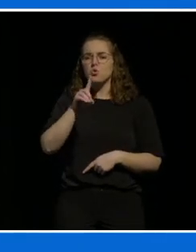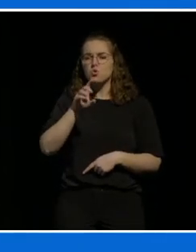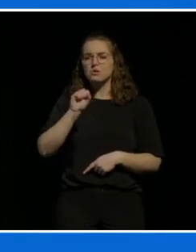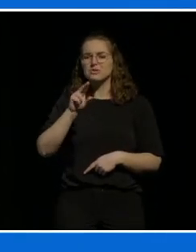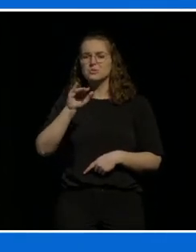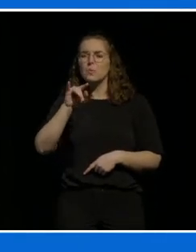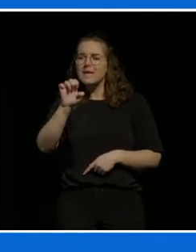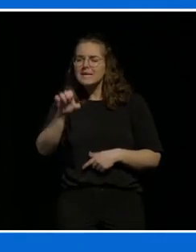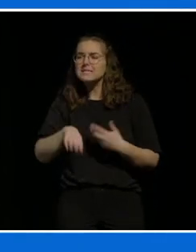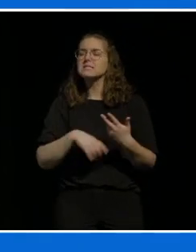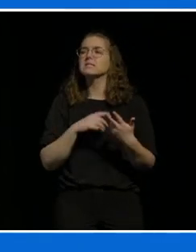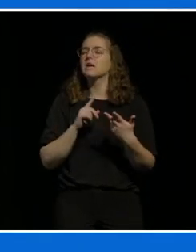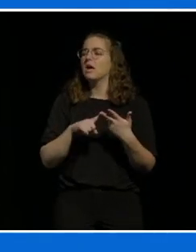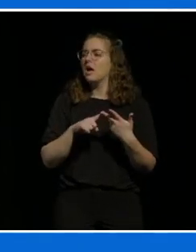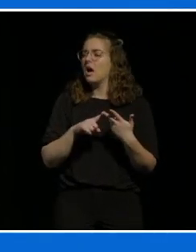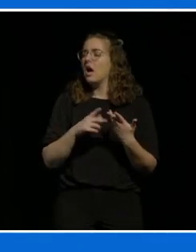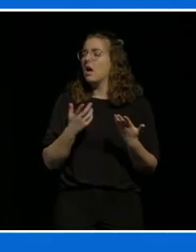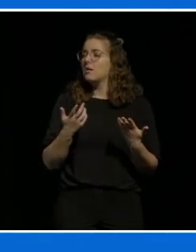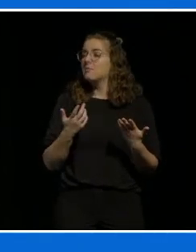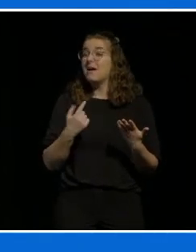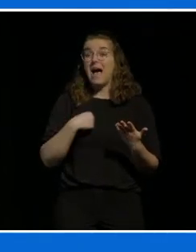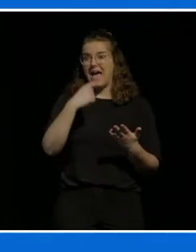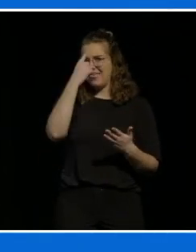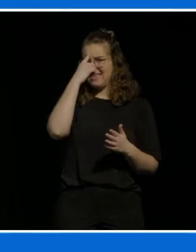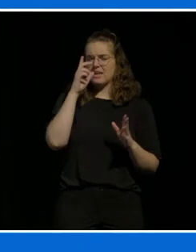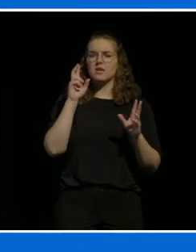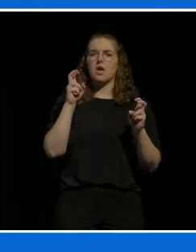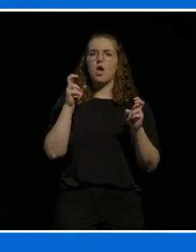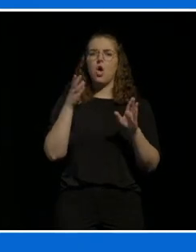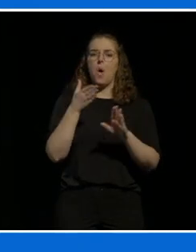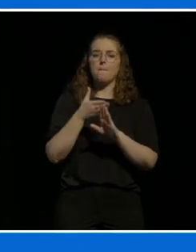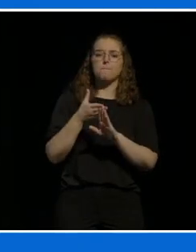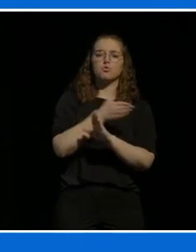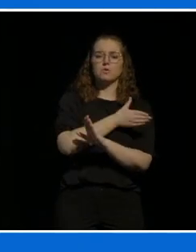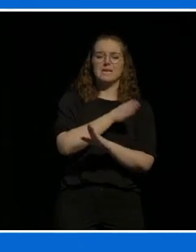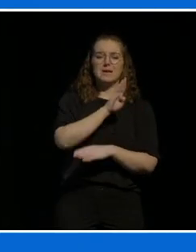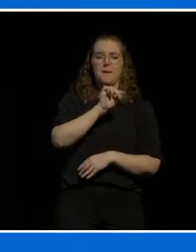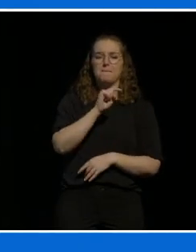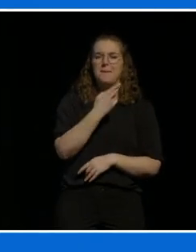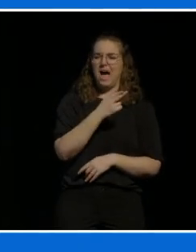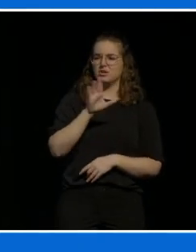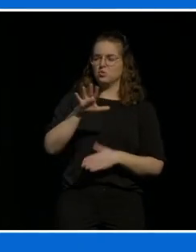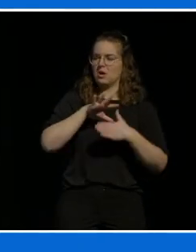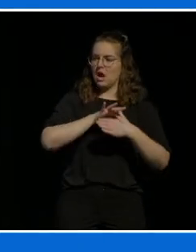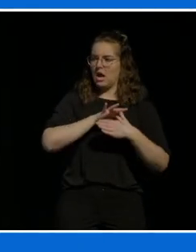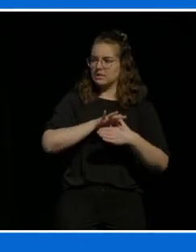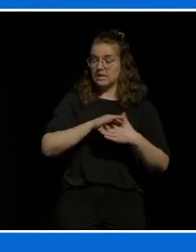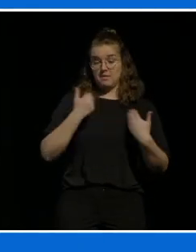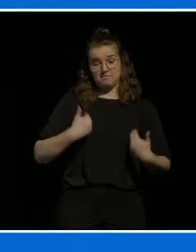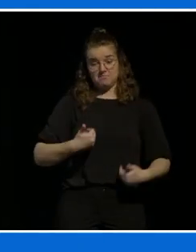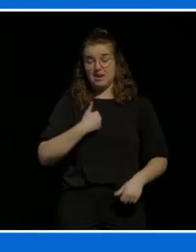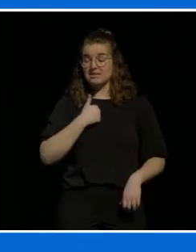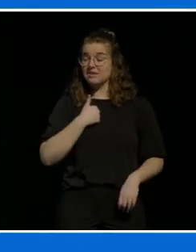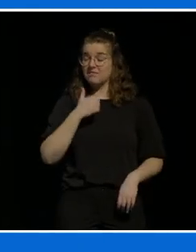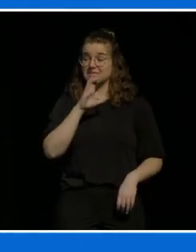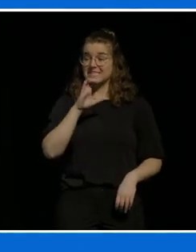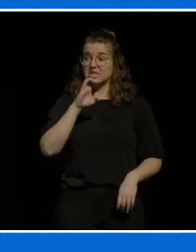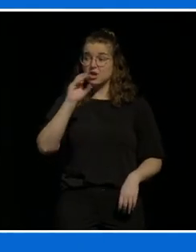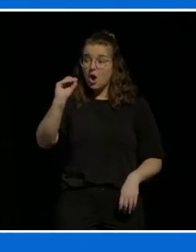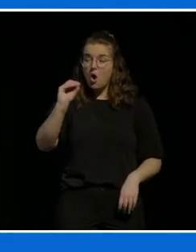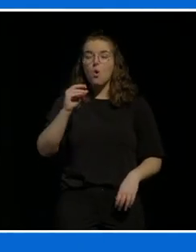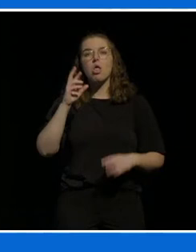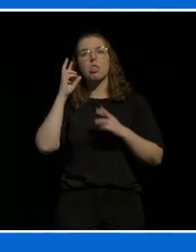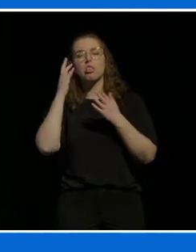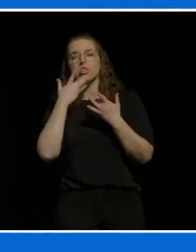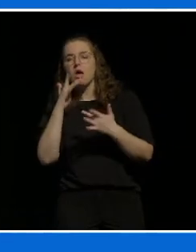before, but I do think the idea of pre-batching your content as a thought leader is critical. As a CEO, I mean, luckily I have my research team